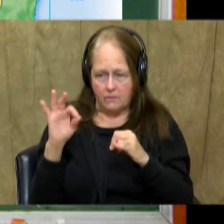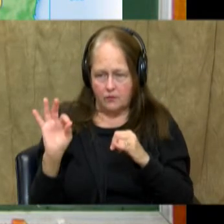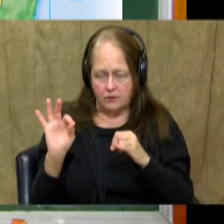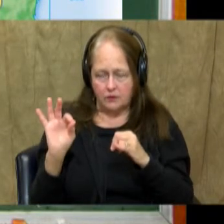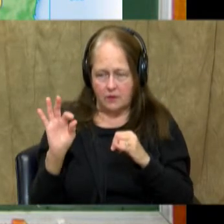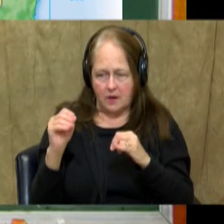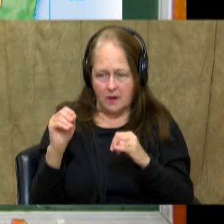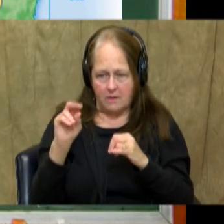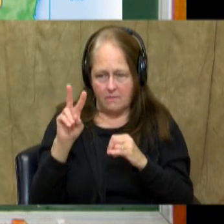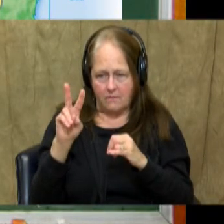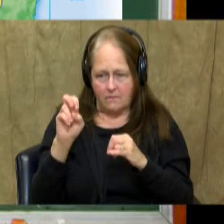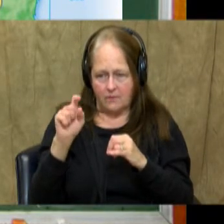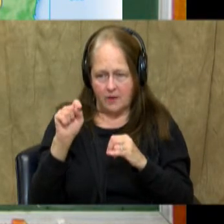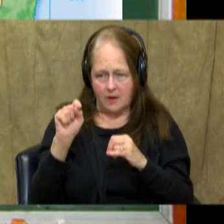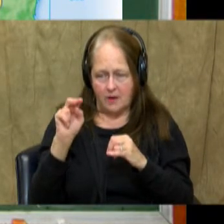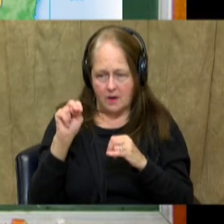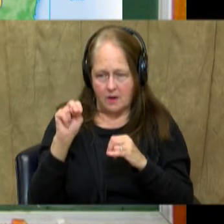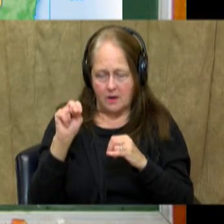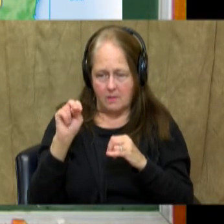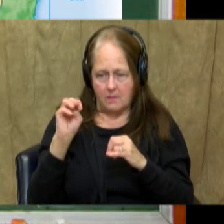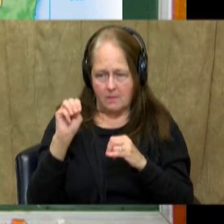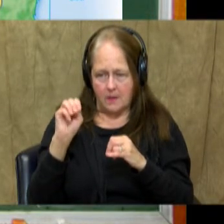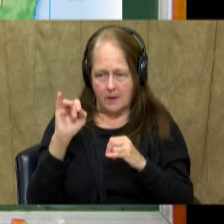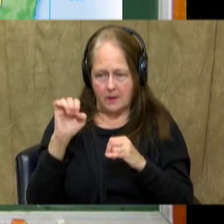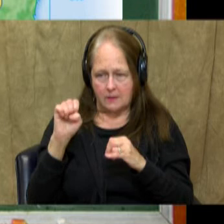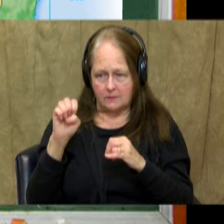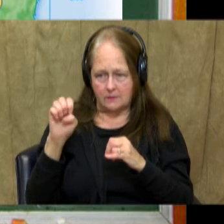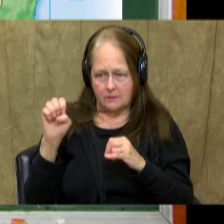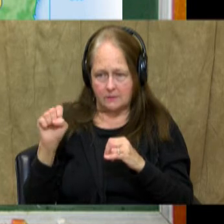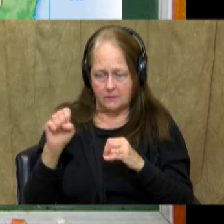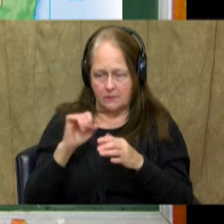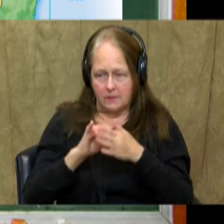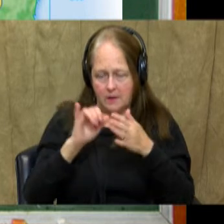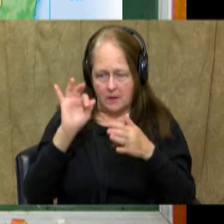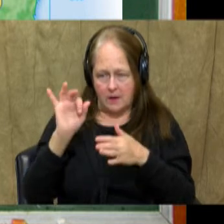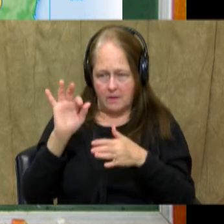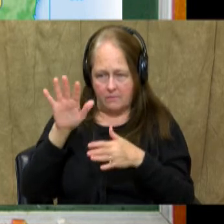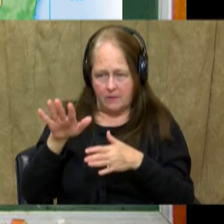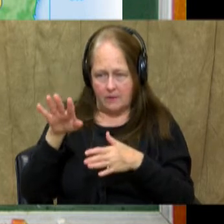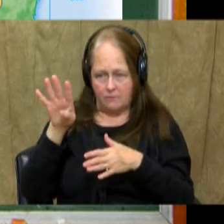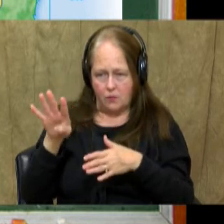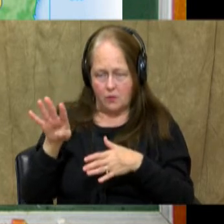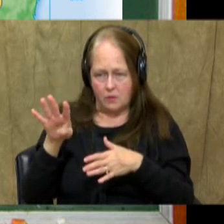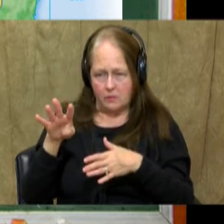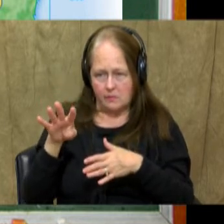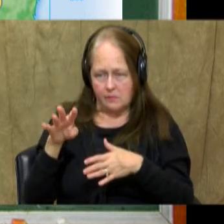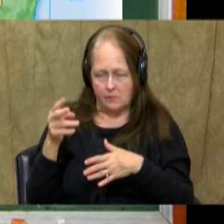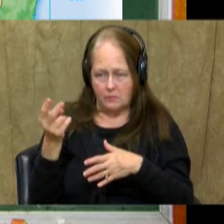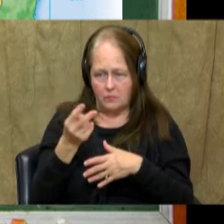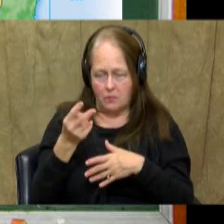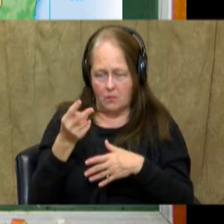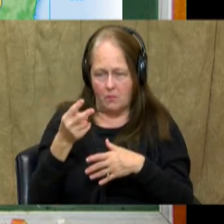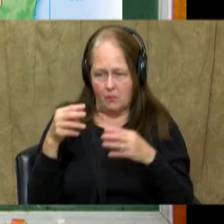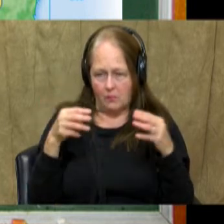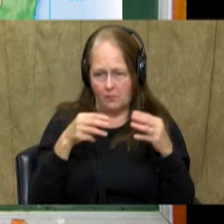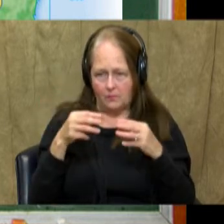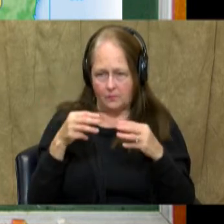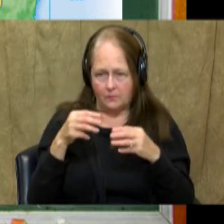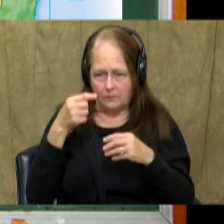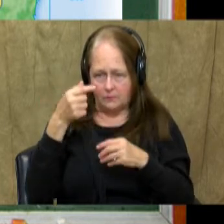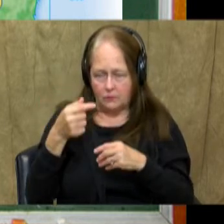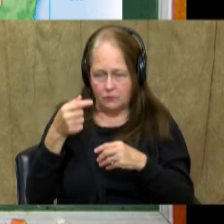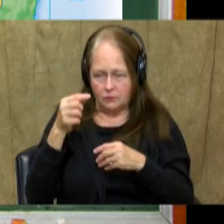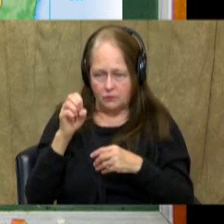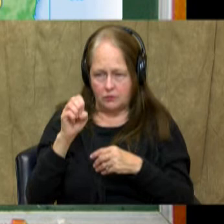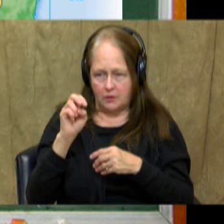still fighting, and they had fought until about 1954. We have this thing called the